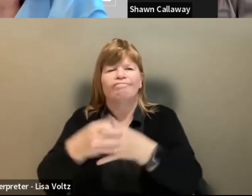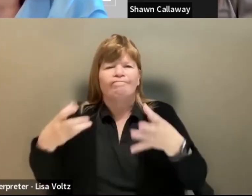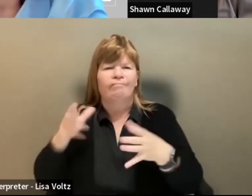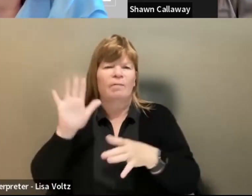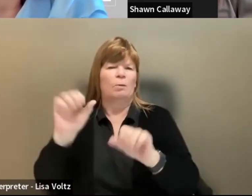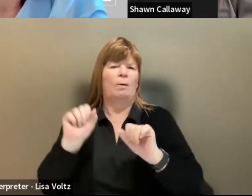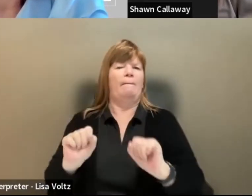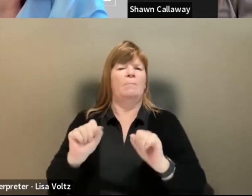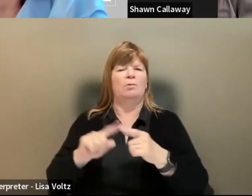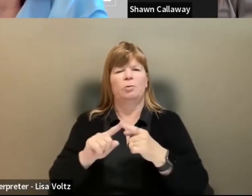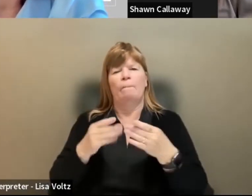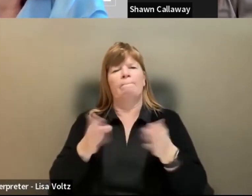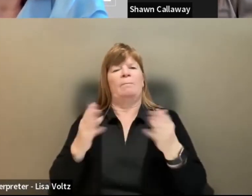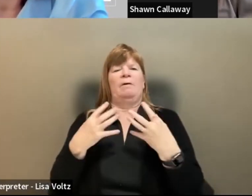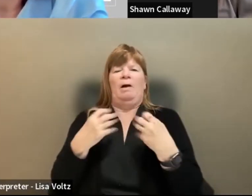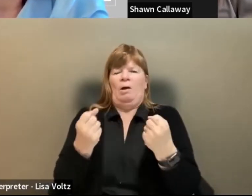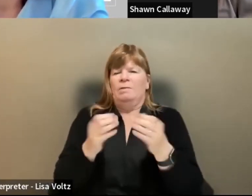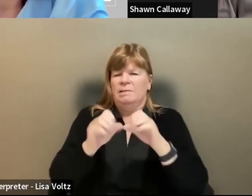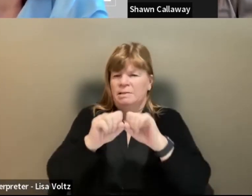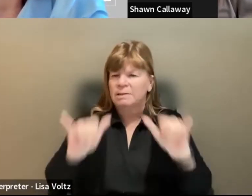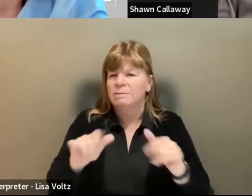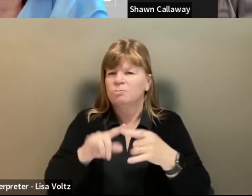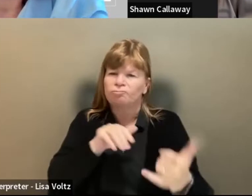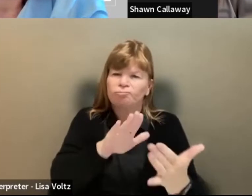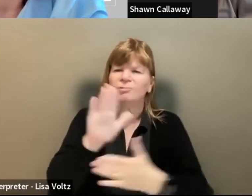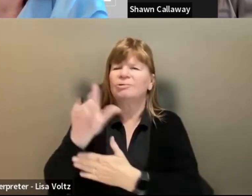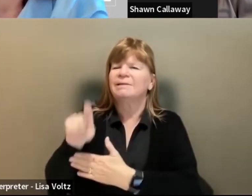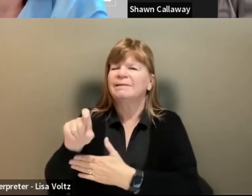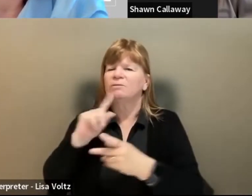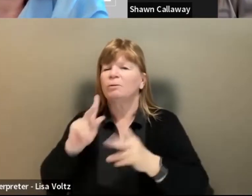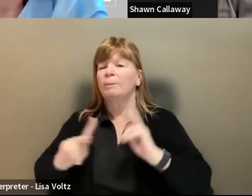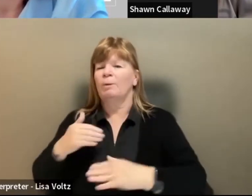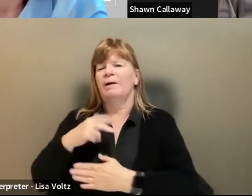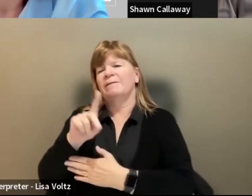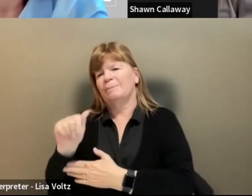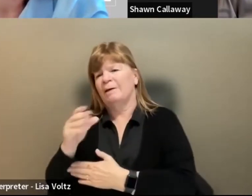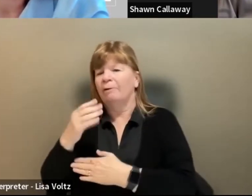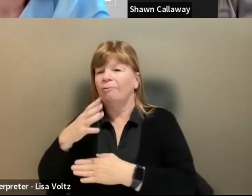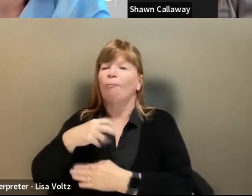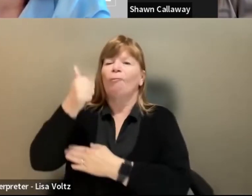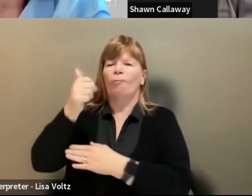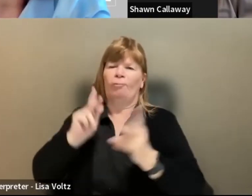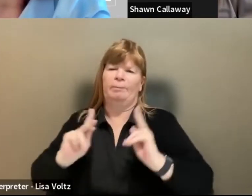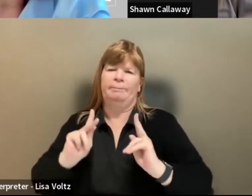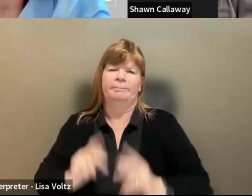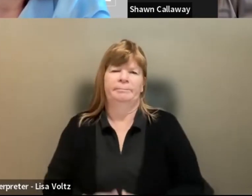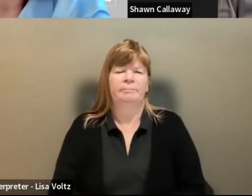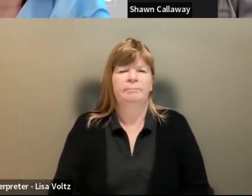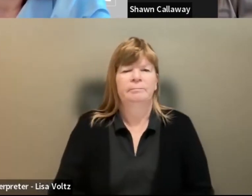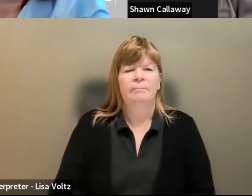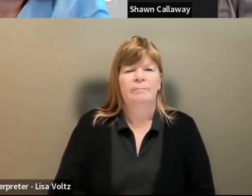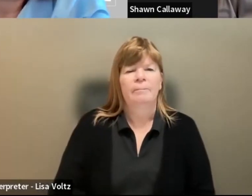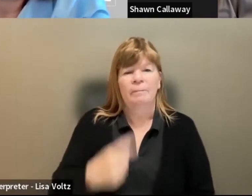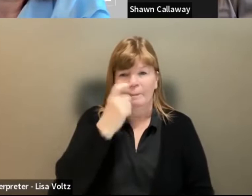health systems to address the needs of people with disabilities and older adults. Because of